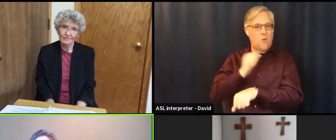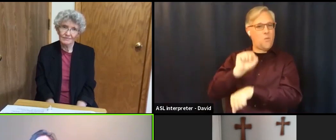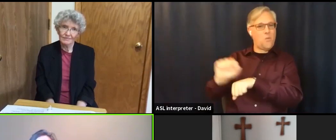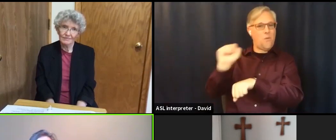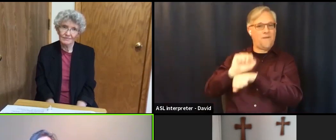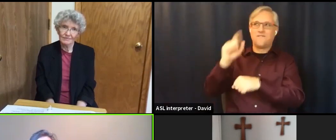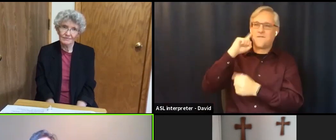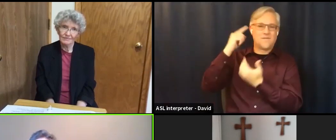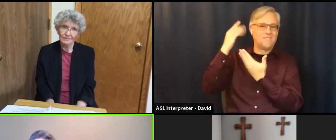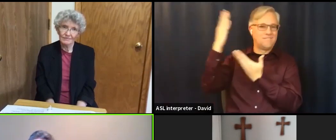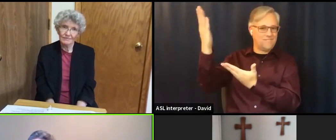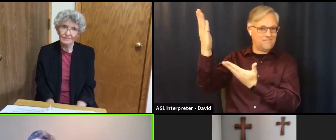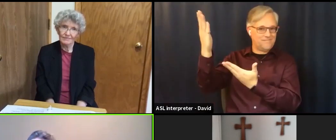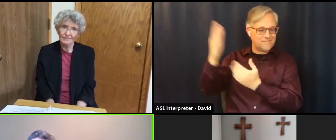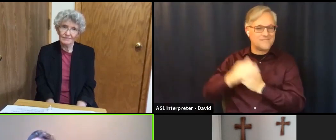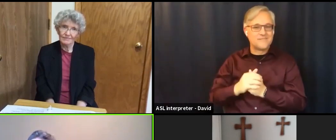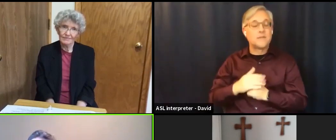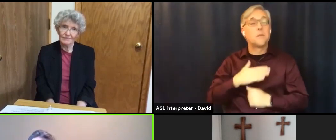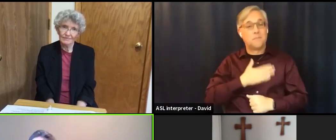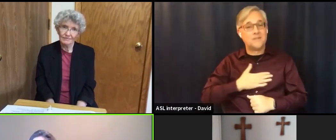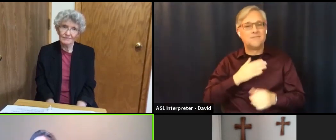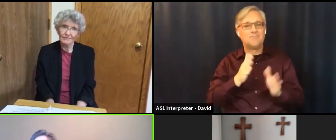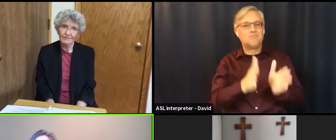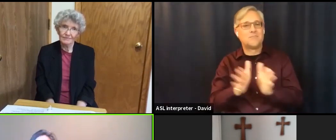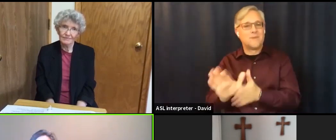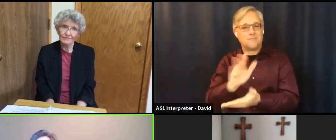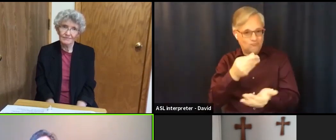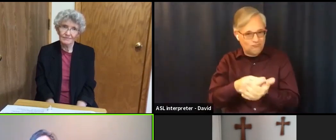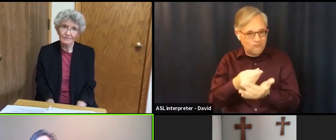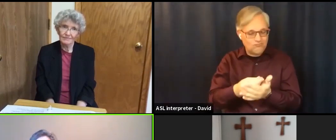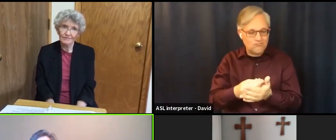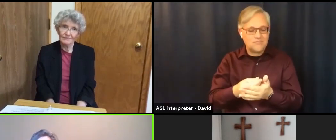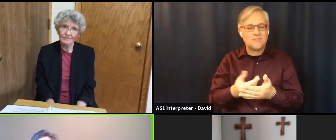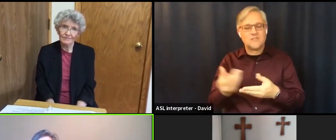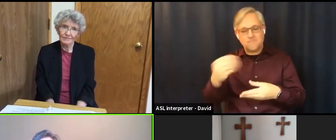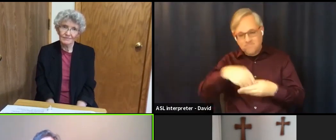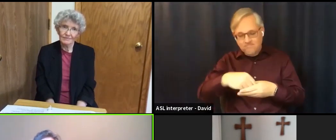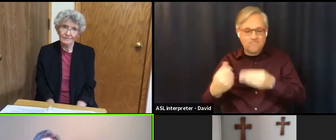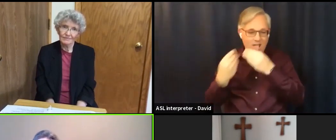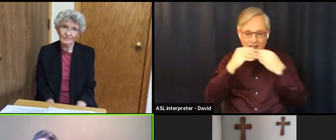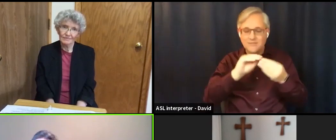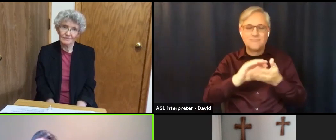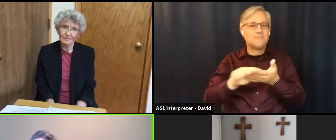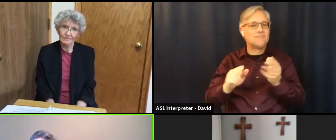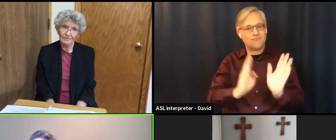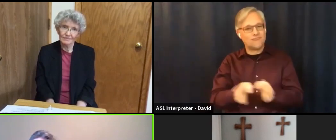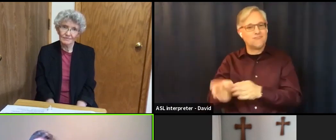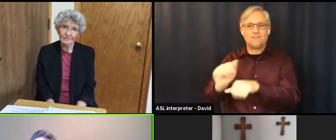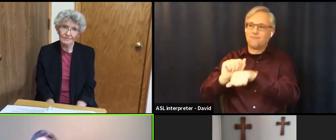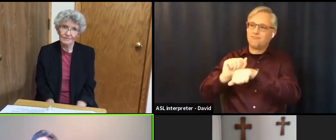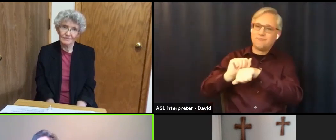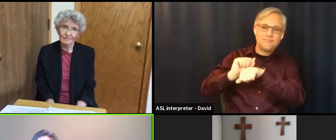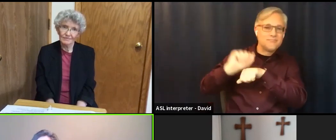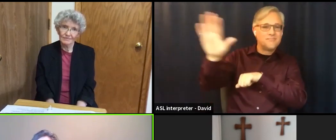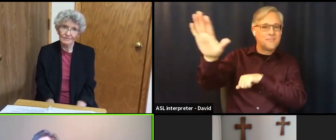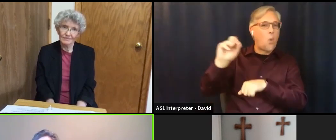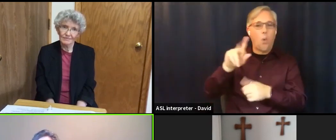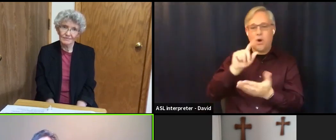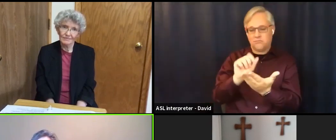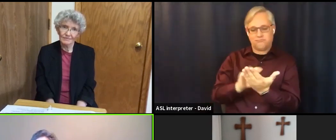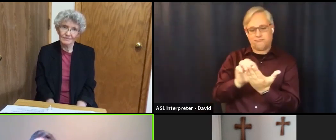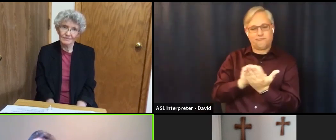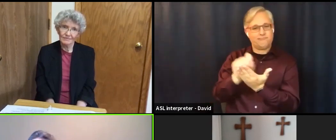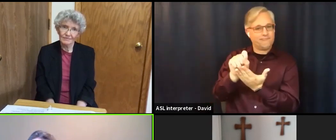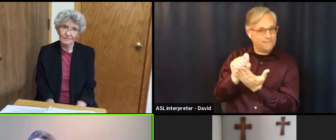So please prepare your offerings. Get them ready to send to Bread of Life. As an act